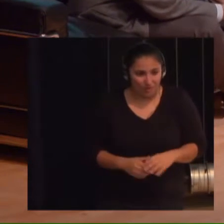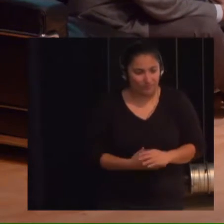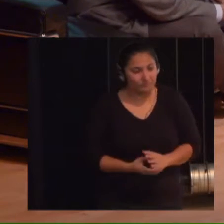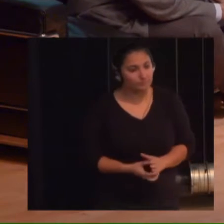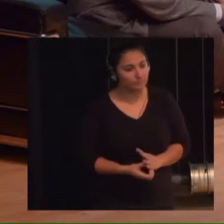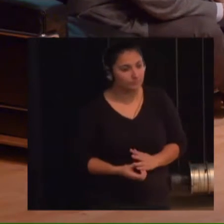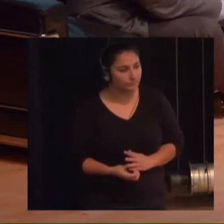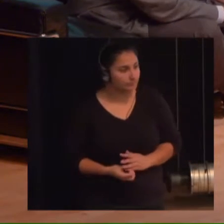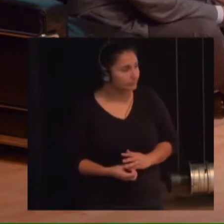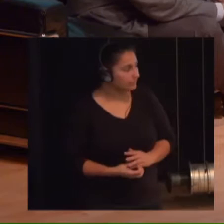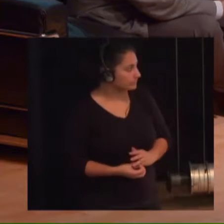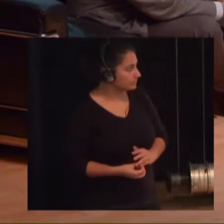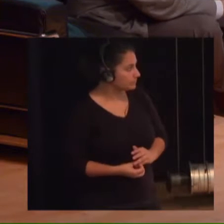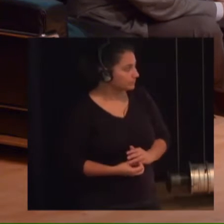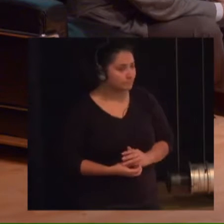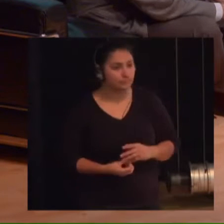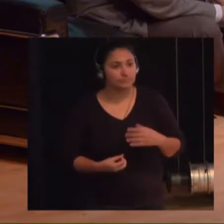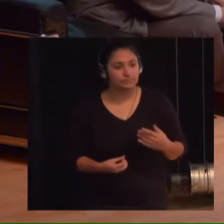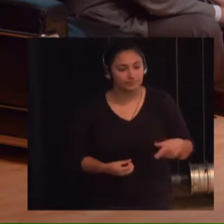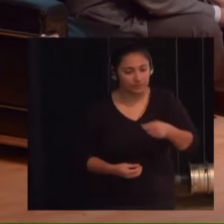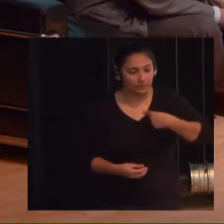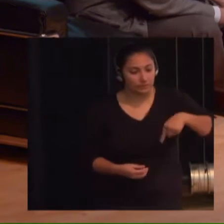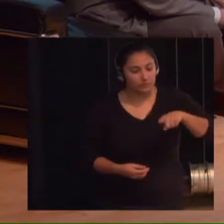about sort of conflict of, you raised the